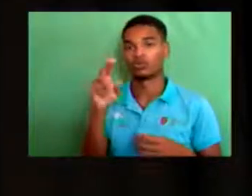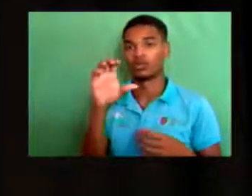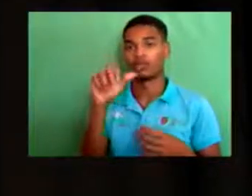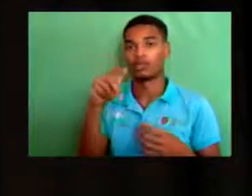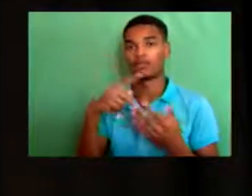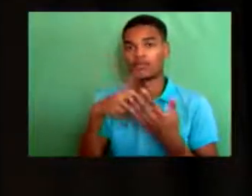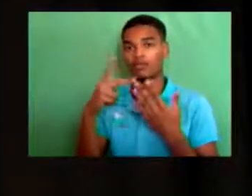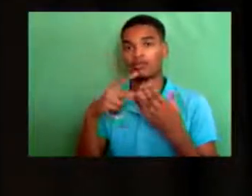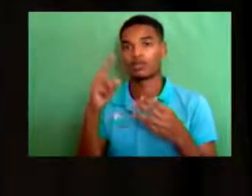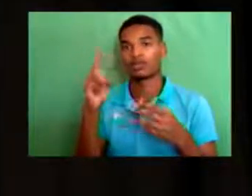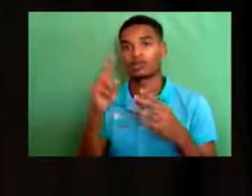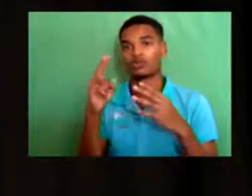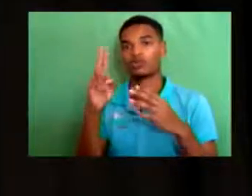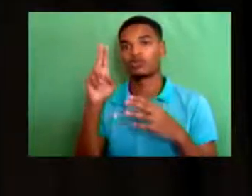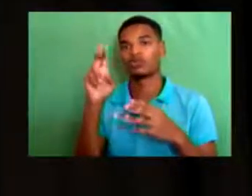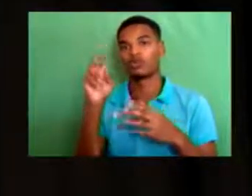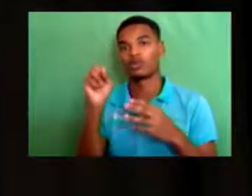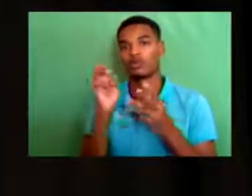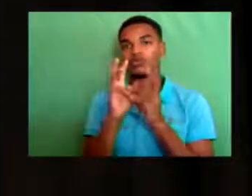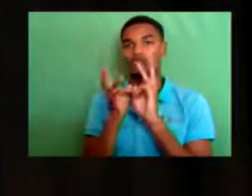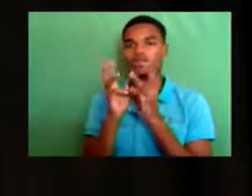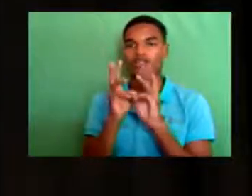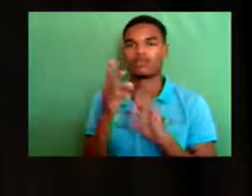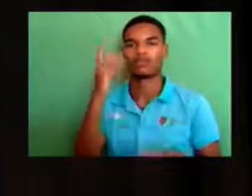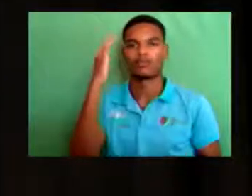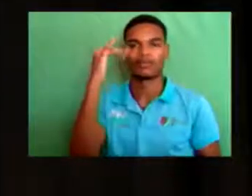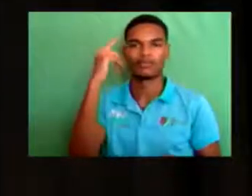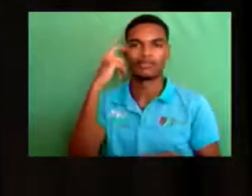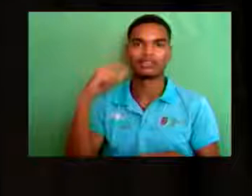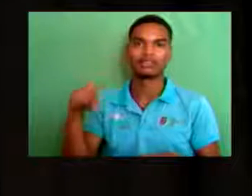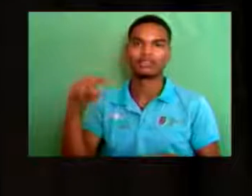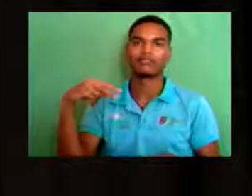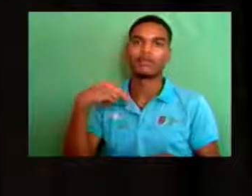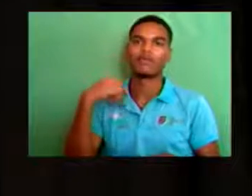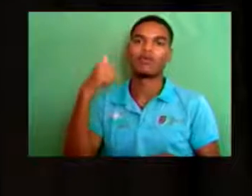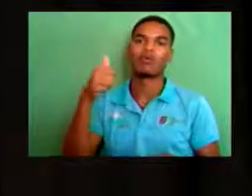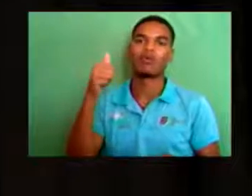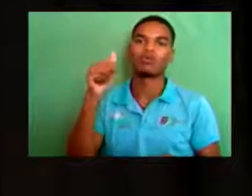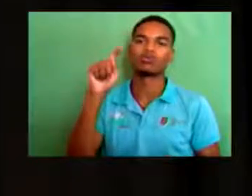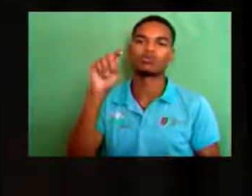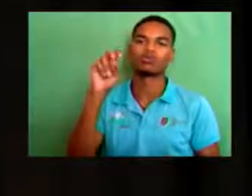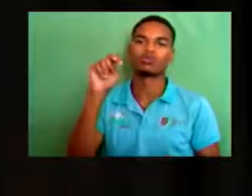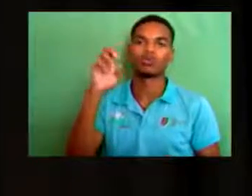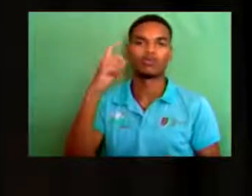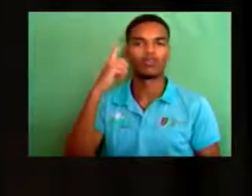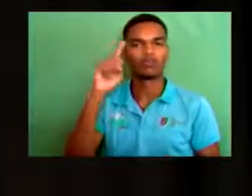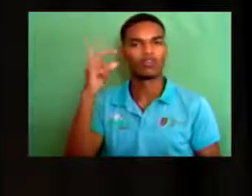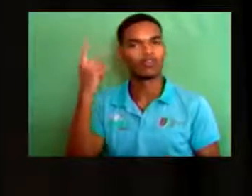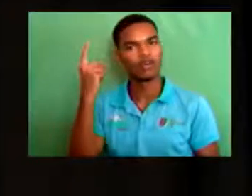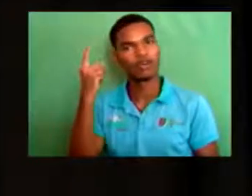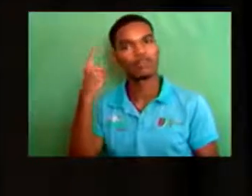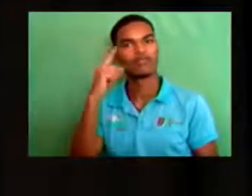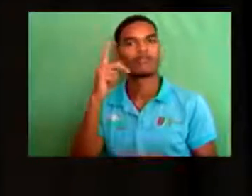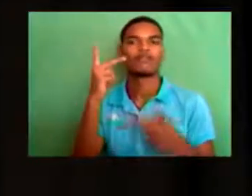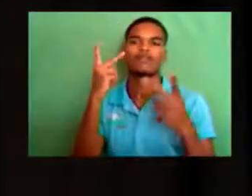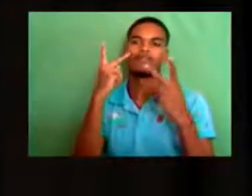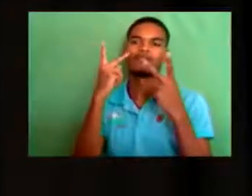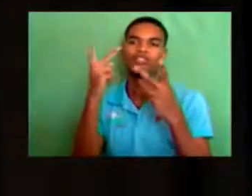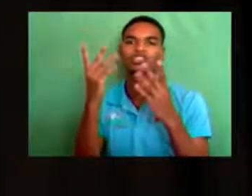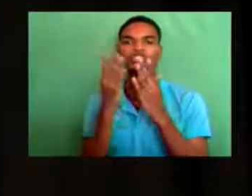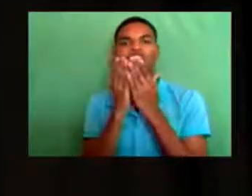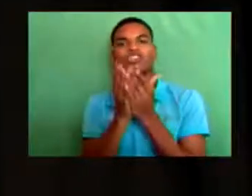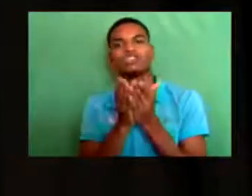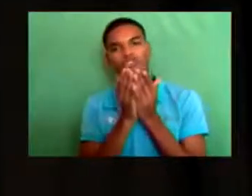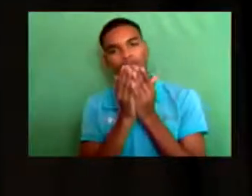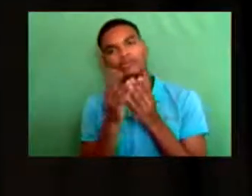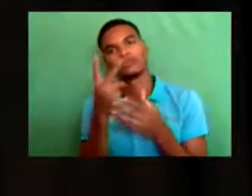codes. Why? They also broadcast over there those tones for maritime radios, for visiting ships, both